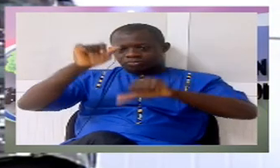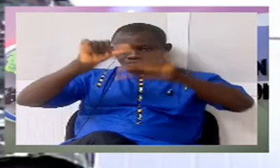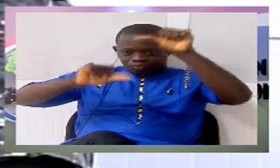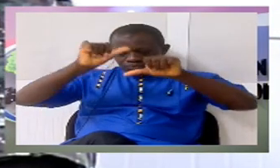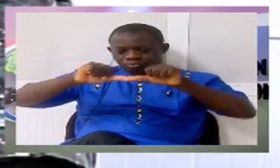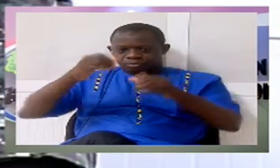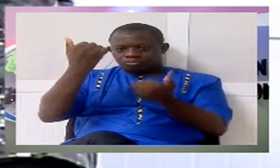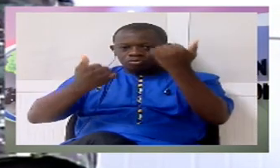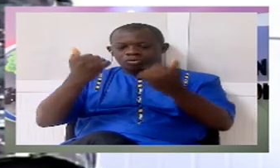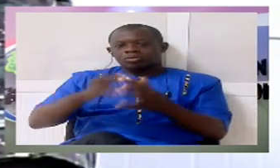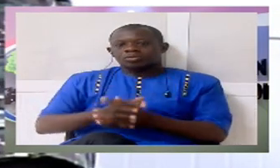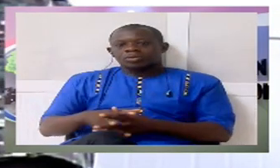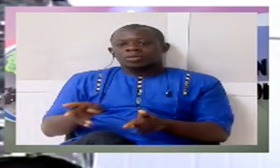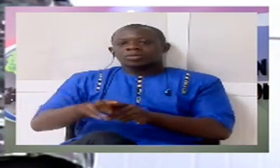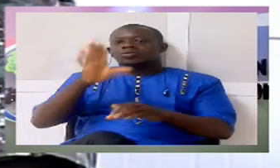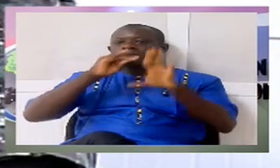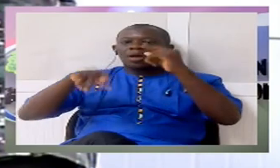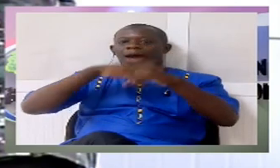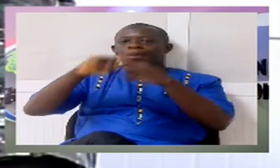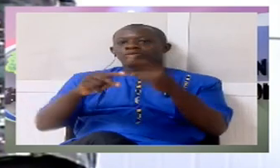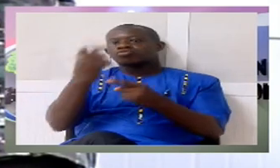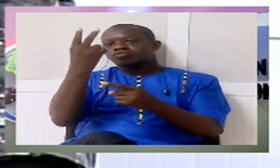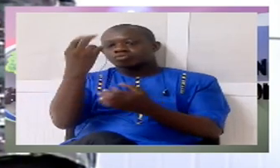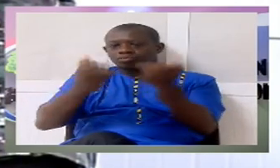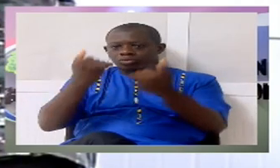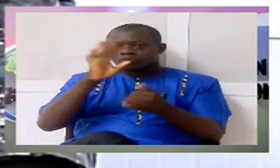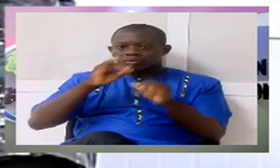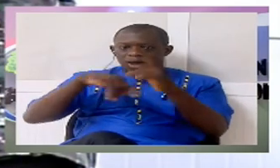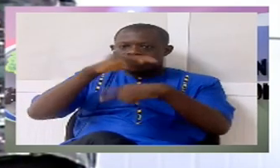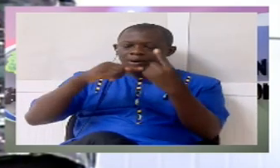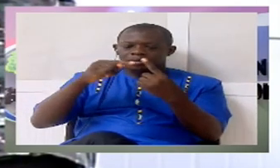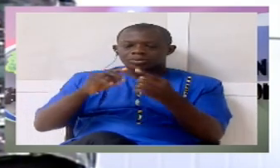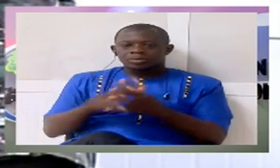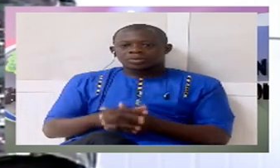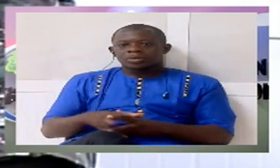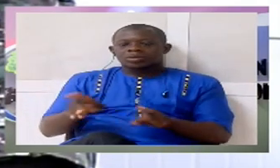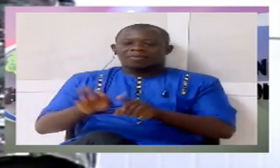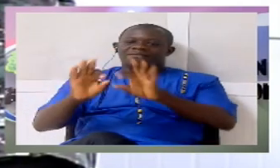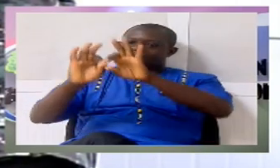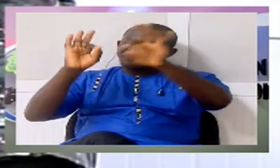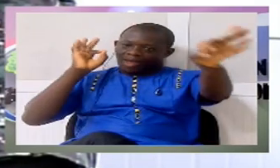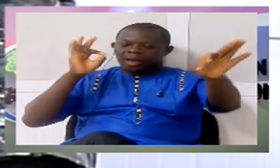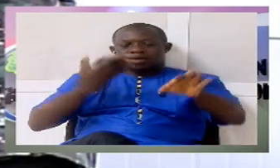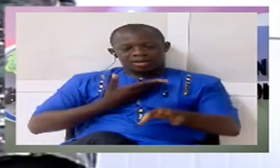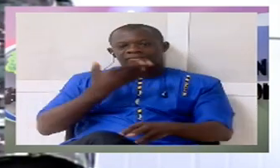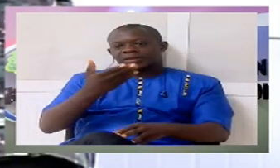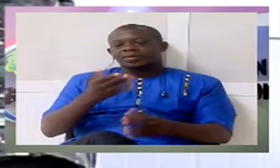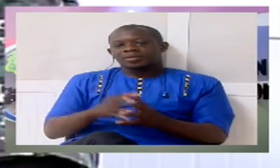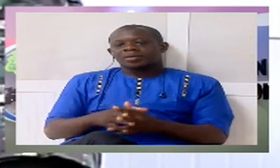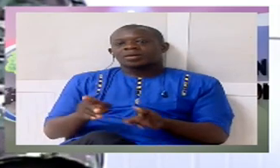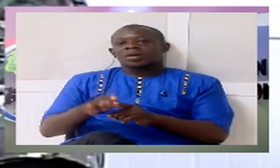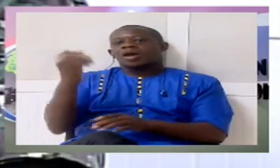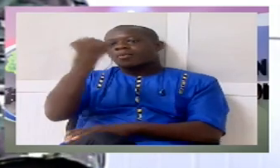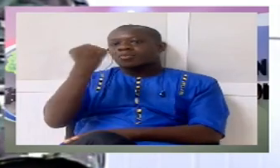military? Moy ñaar moto yi nga wani. Is that the biggest you're talking about? No, since distance was so drop. Distance was far apart. Because di nga